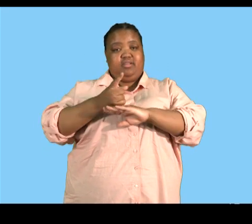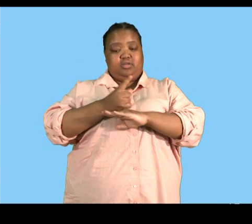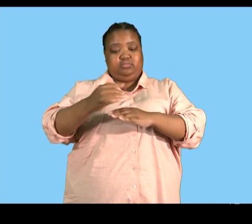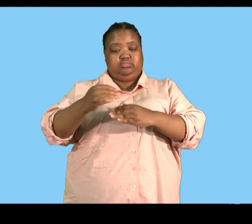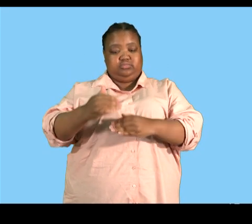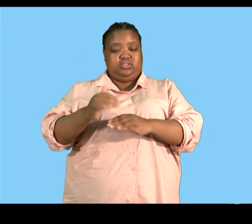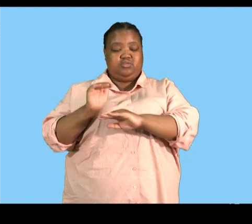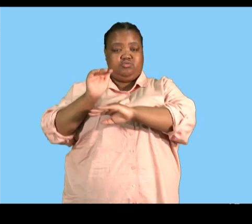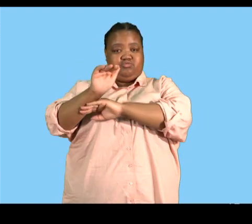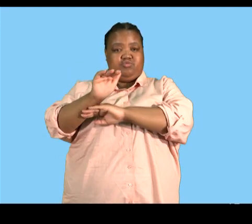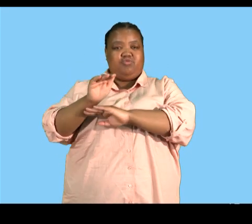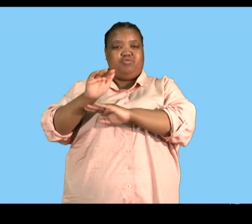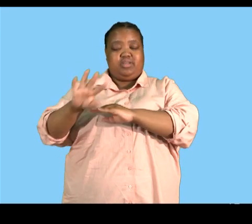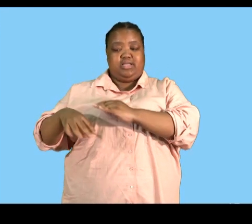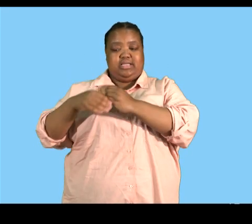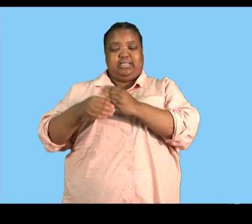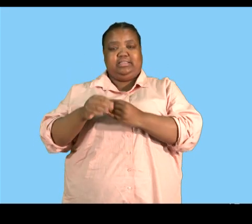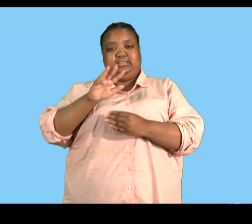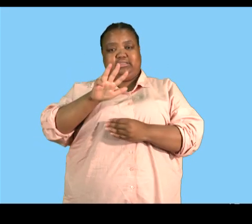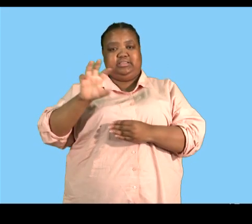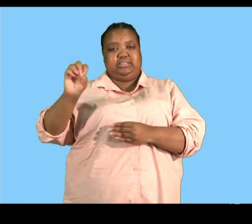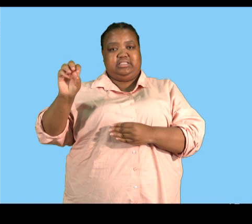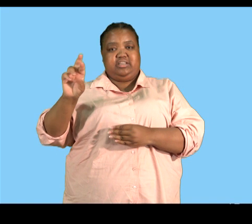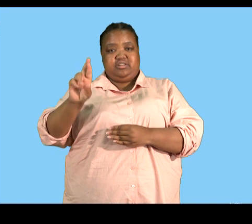an extra 900. So the